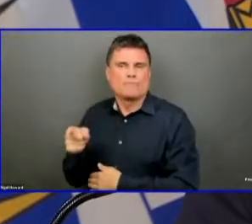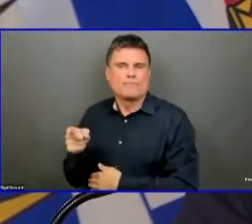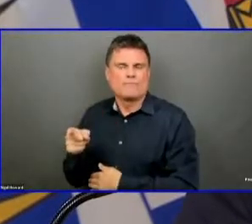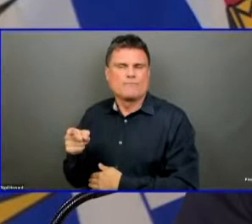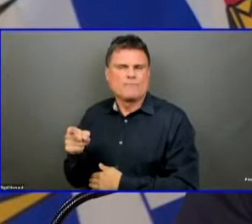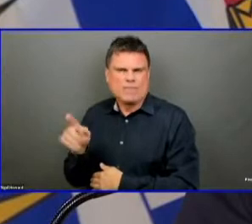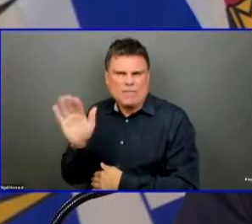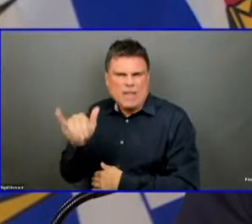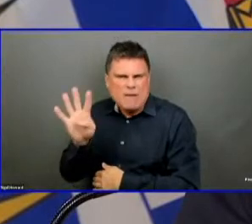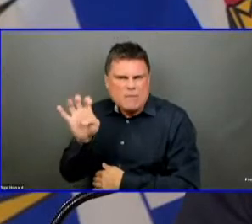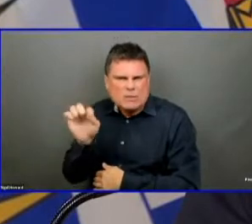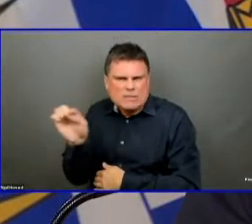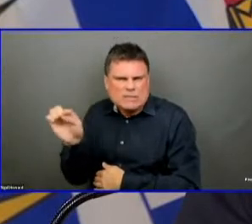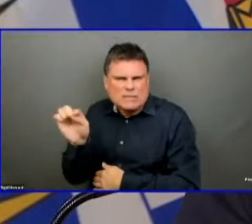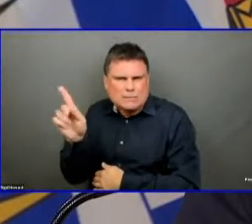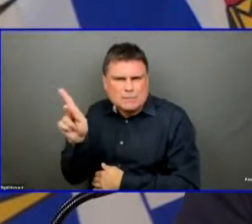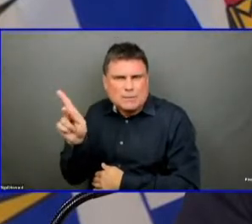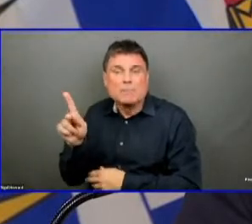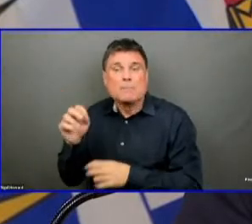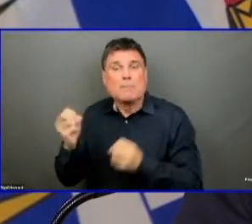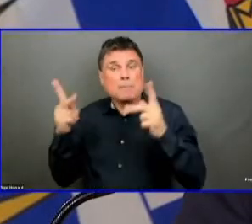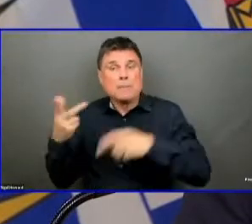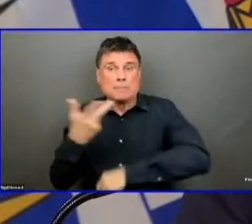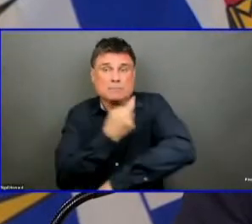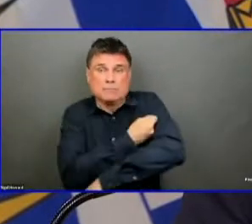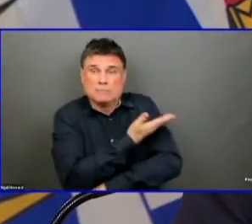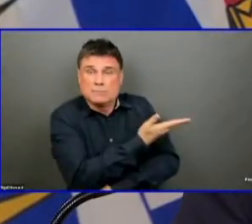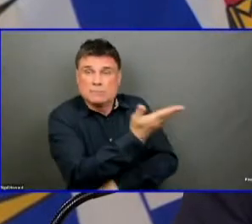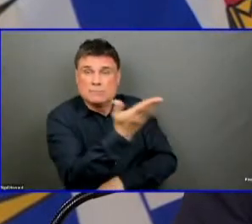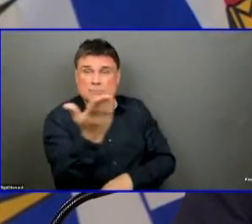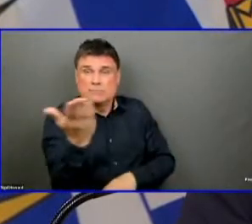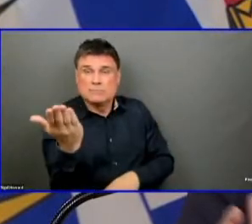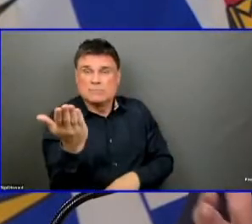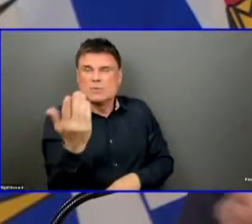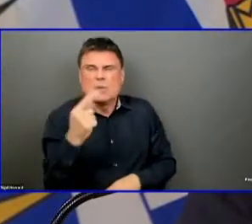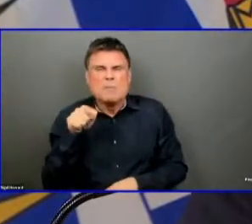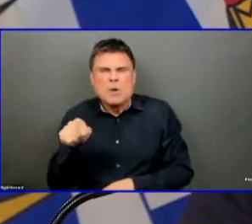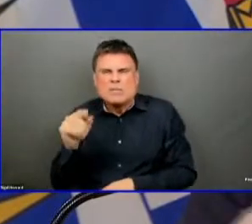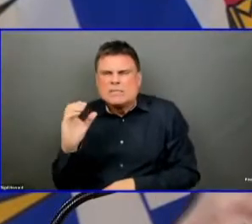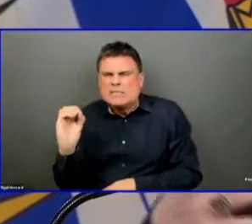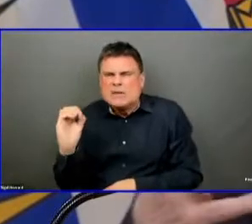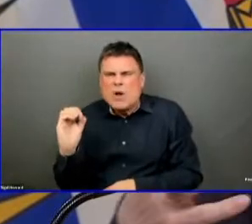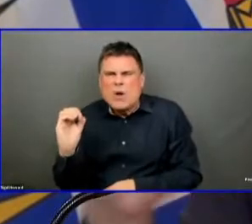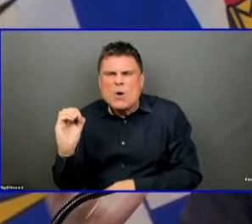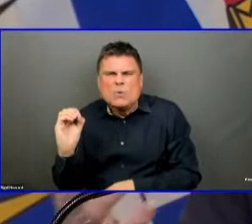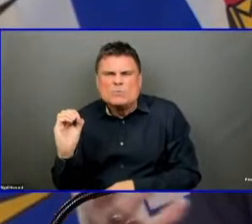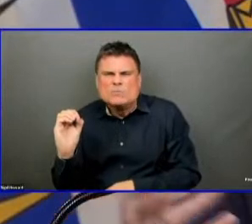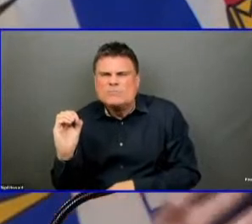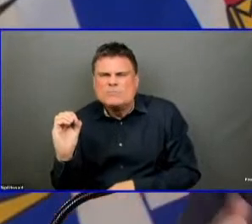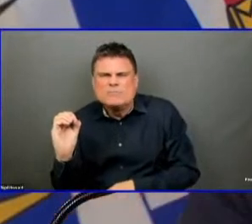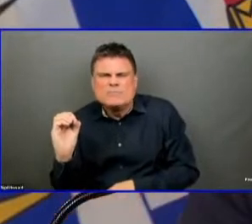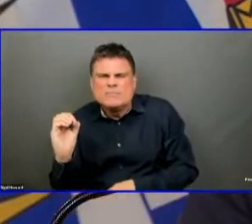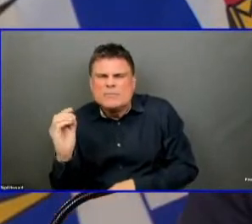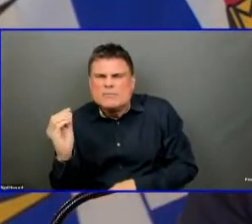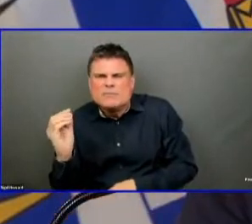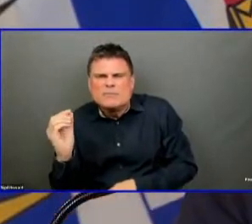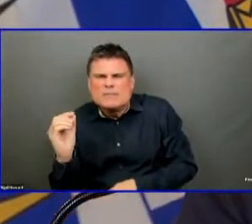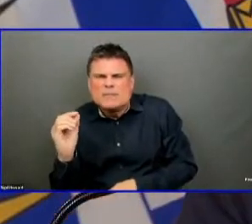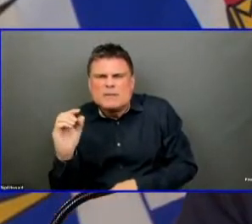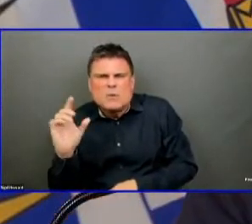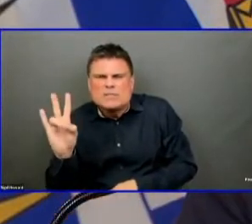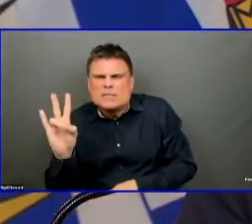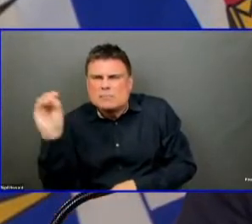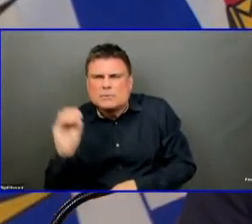0.07%. So a very low rate, which is good news. And that's probably an overestimate